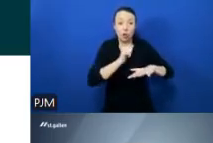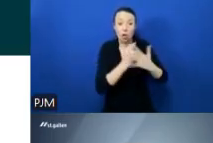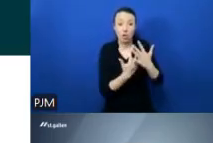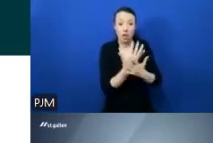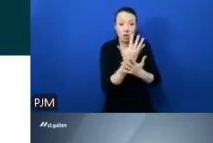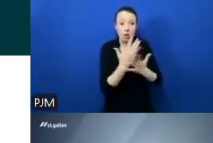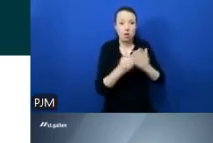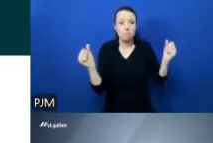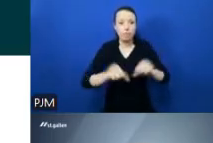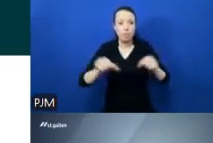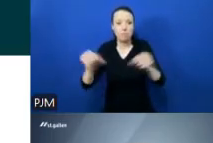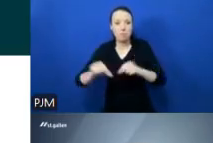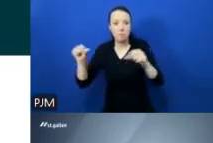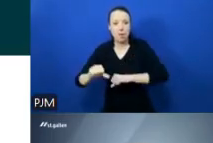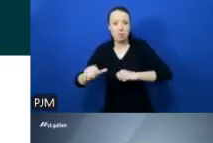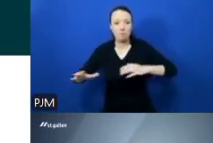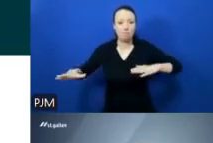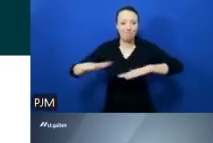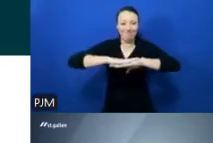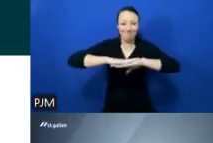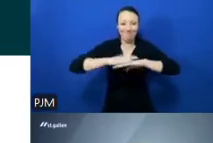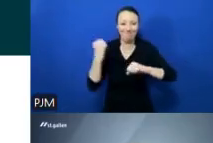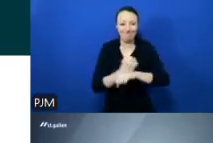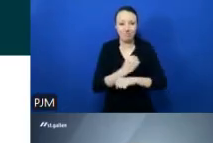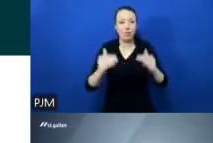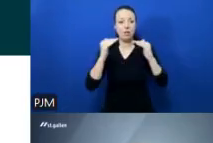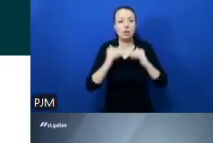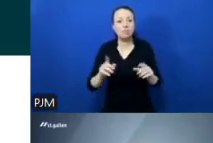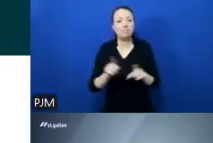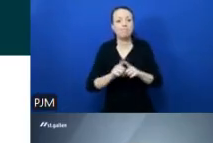surfaces. Another aspect is the